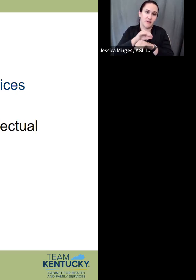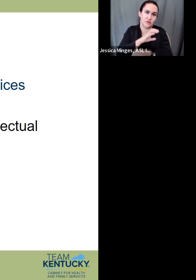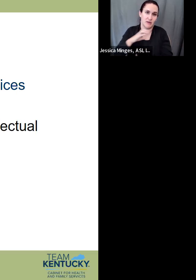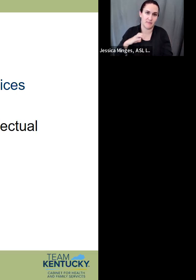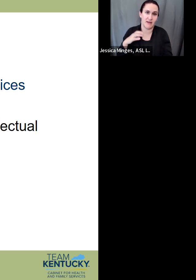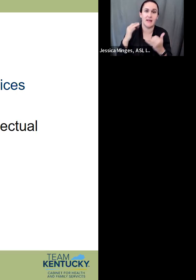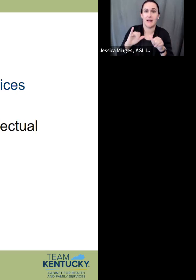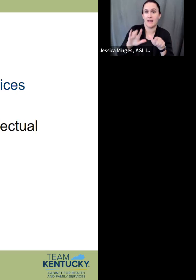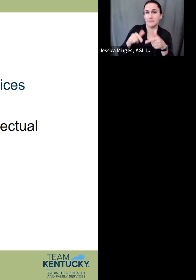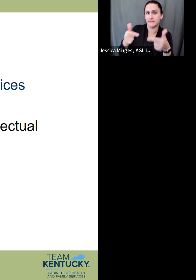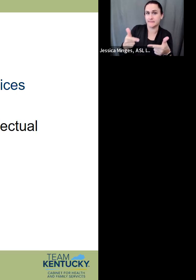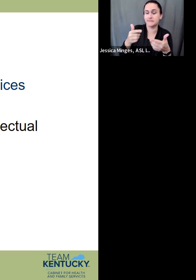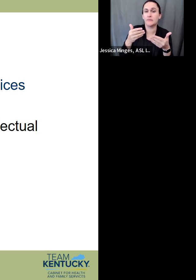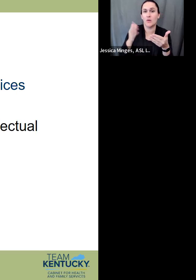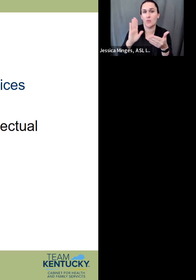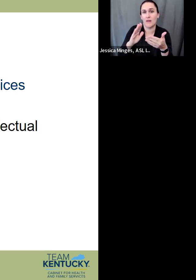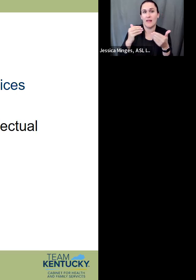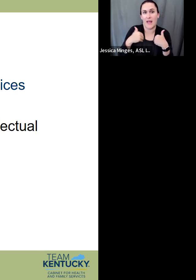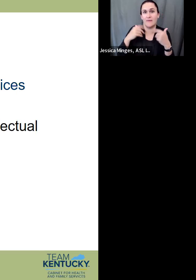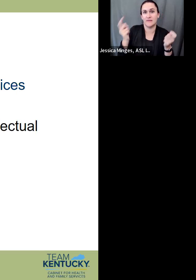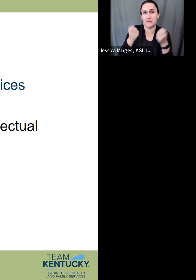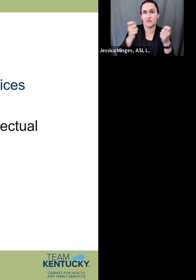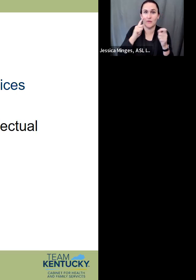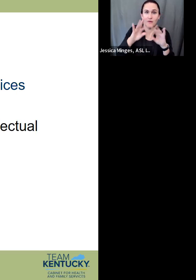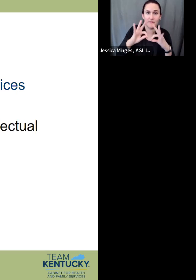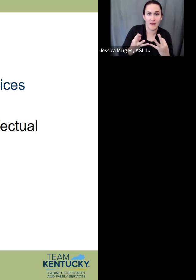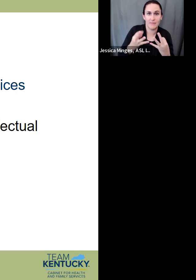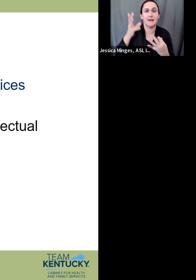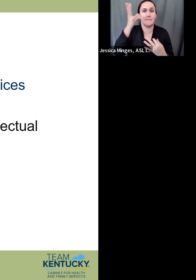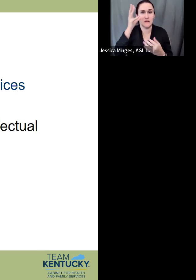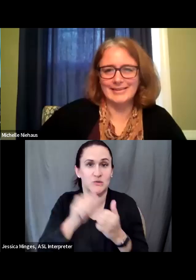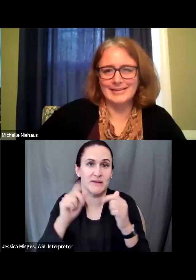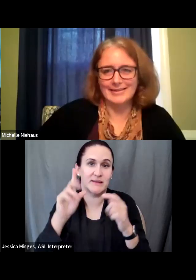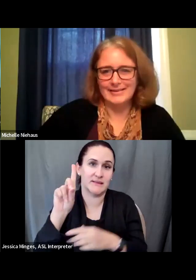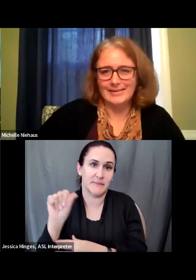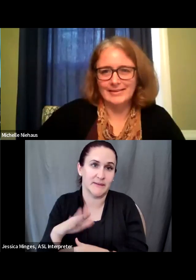And now we'll have a celebration of family parenting with disabilities.